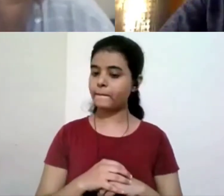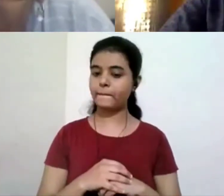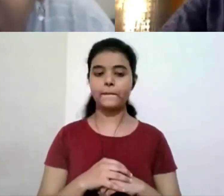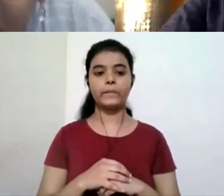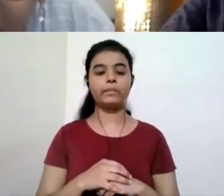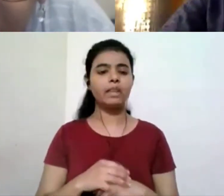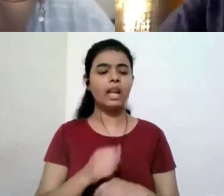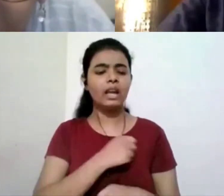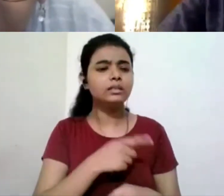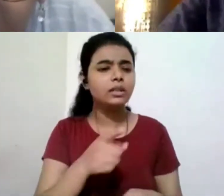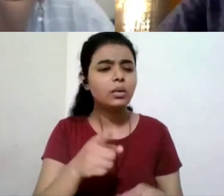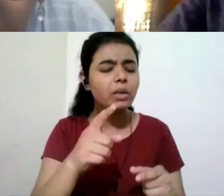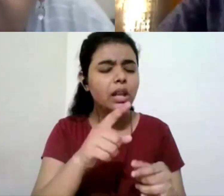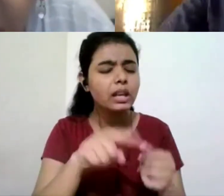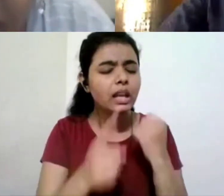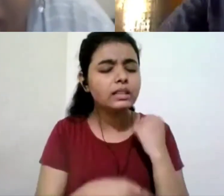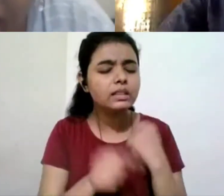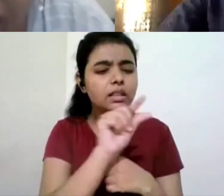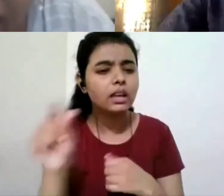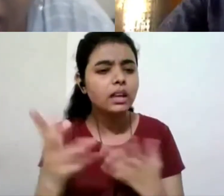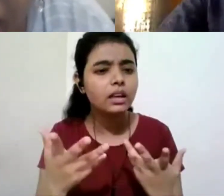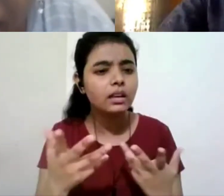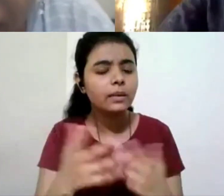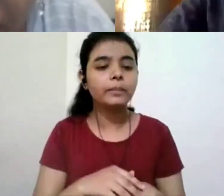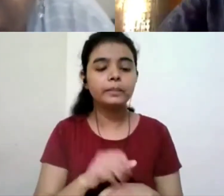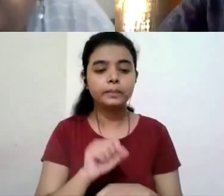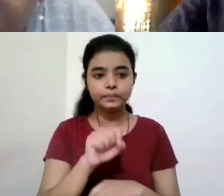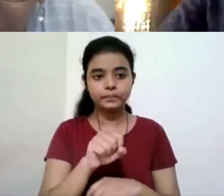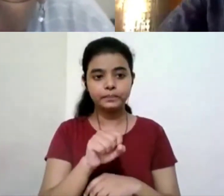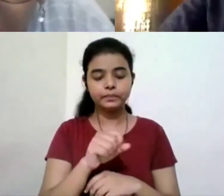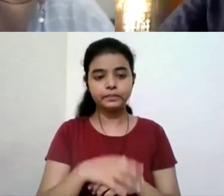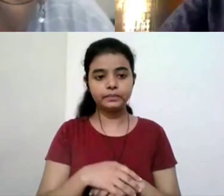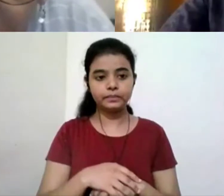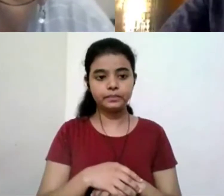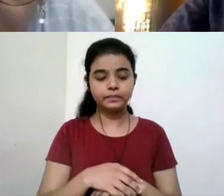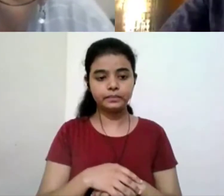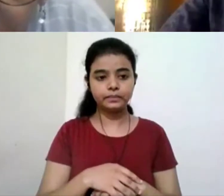I'm sorry, I didn't get the last sentence. Like, I am furthering,